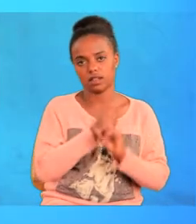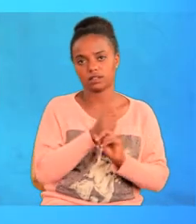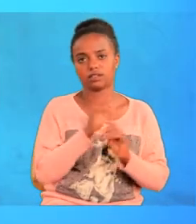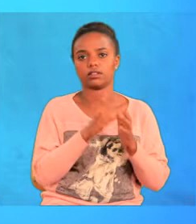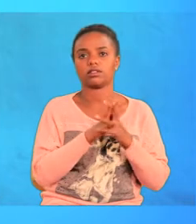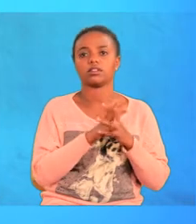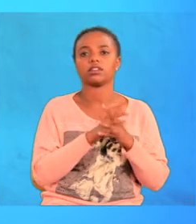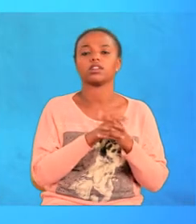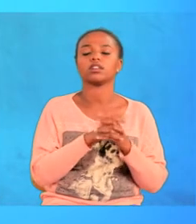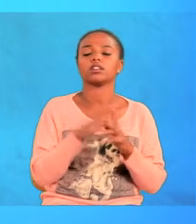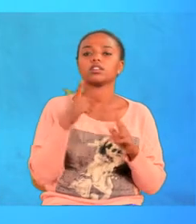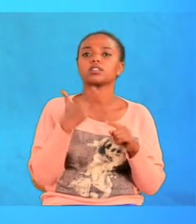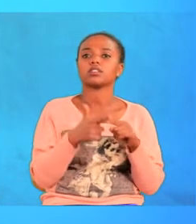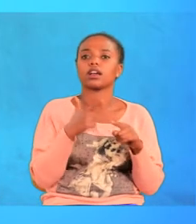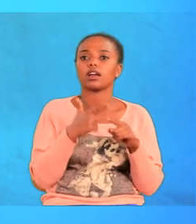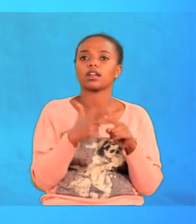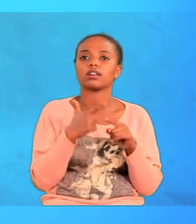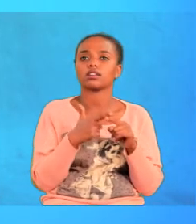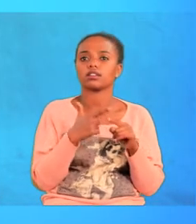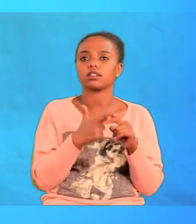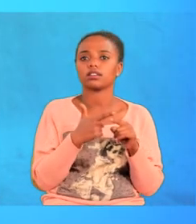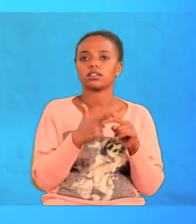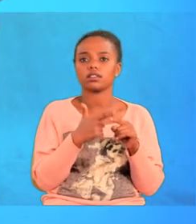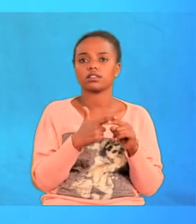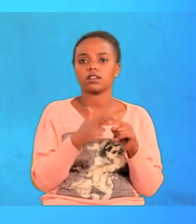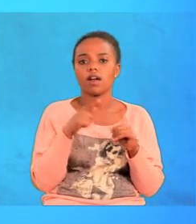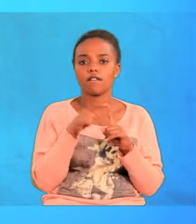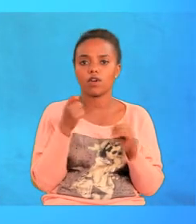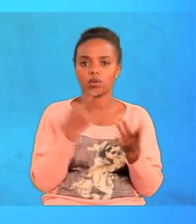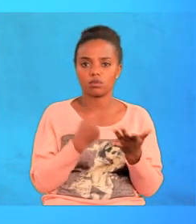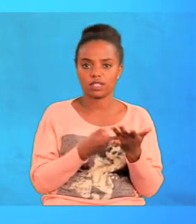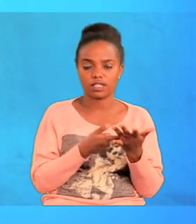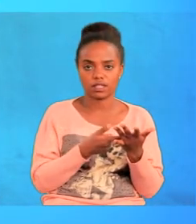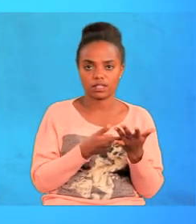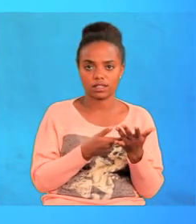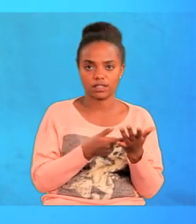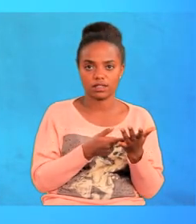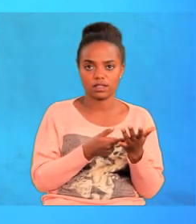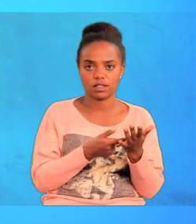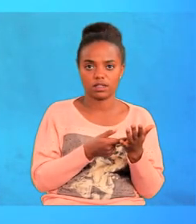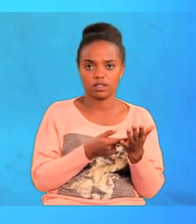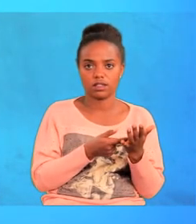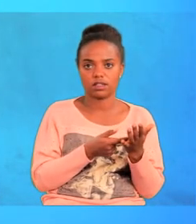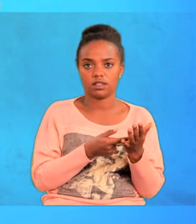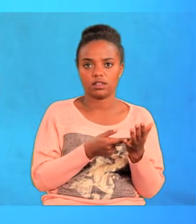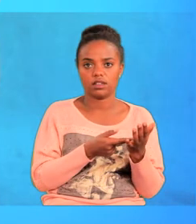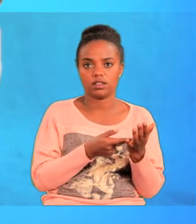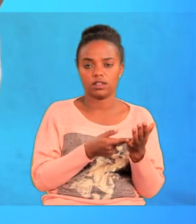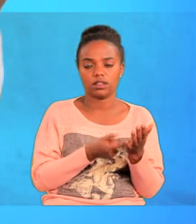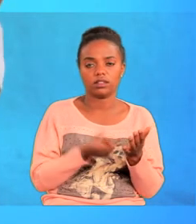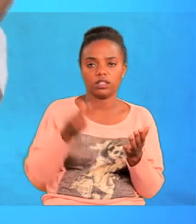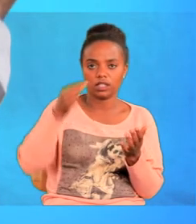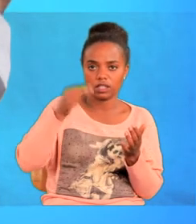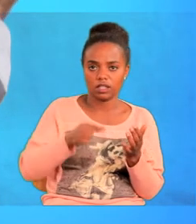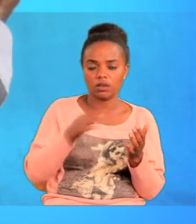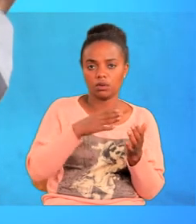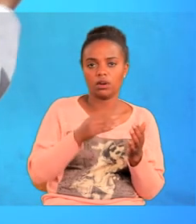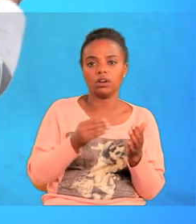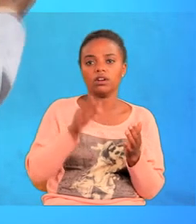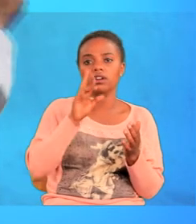Okay, second, from this, you have this one. Q and